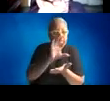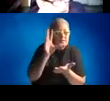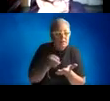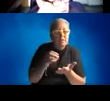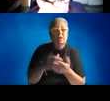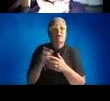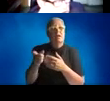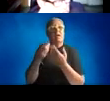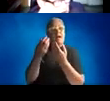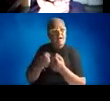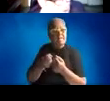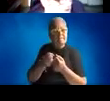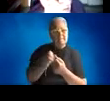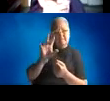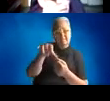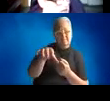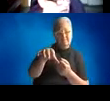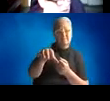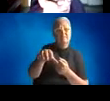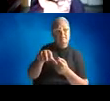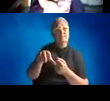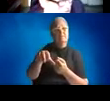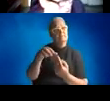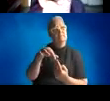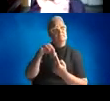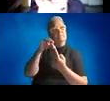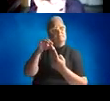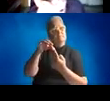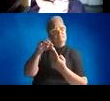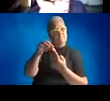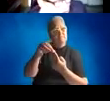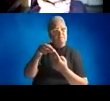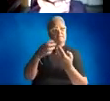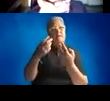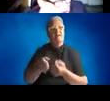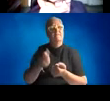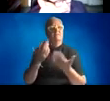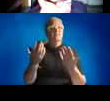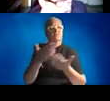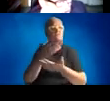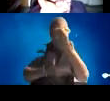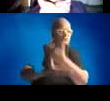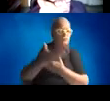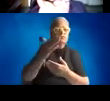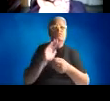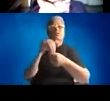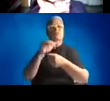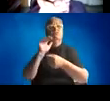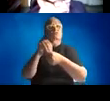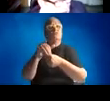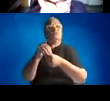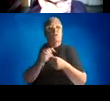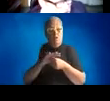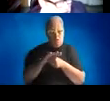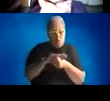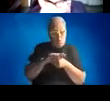designated places for people in Parliament, and at every level of local and regional government.